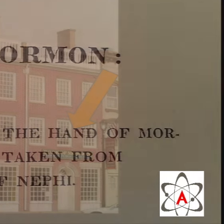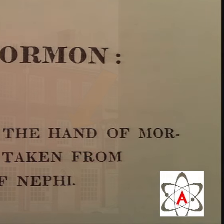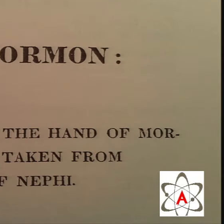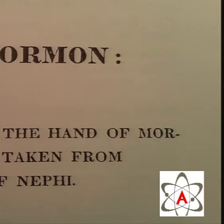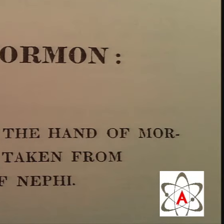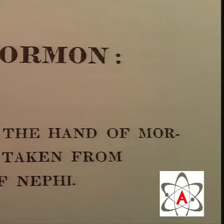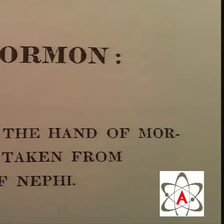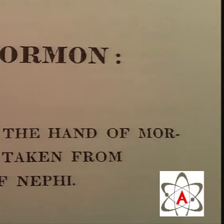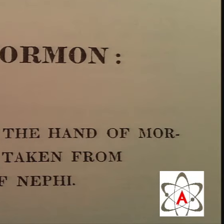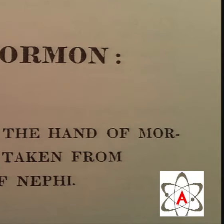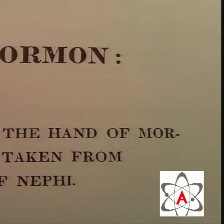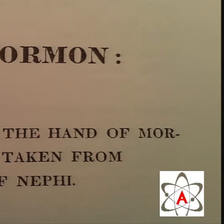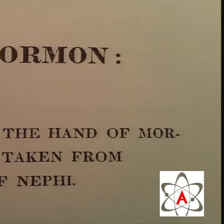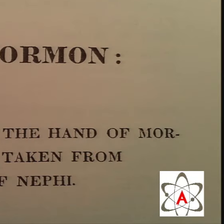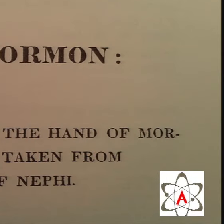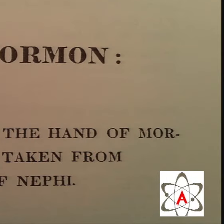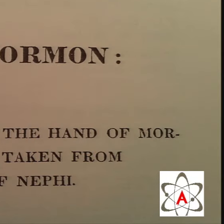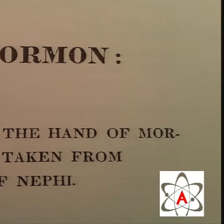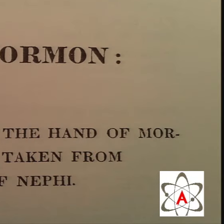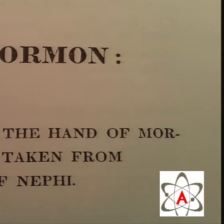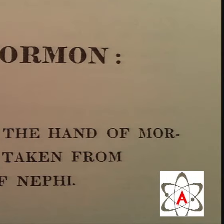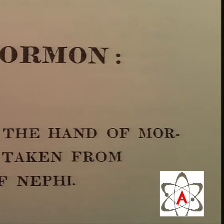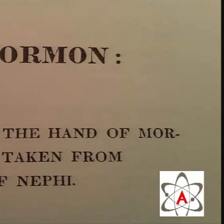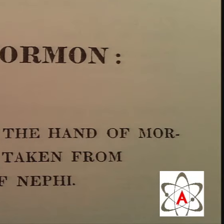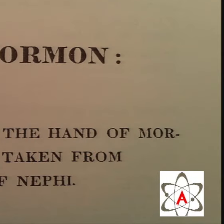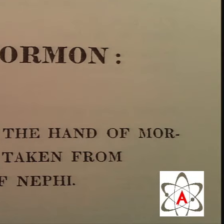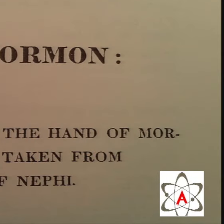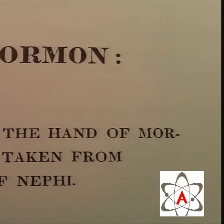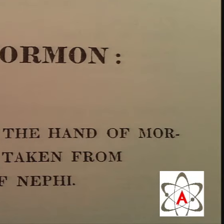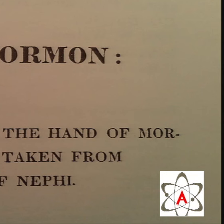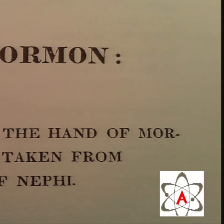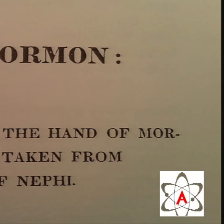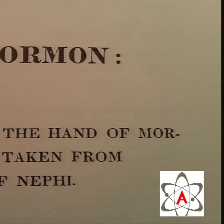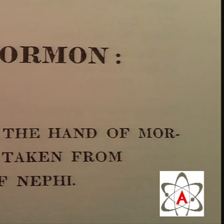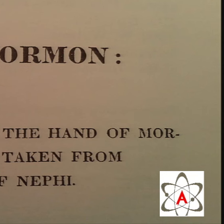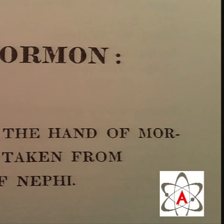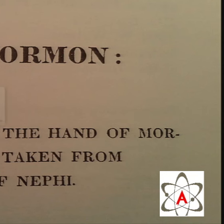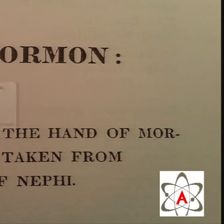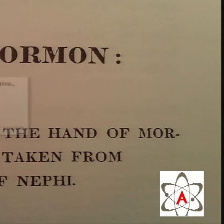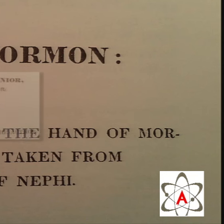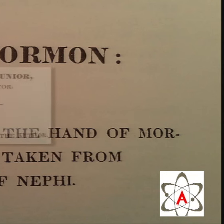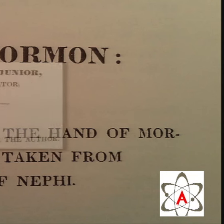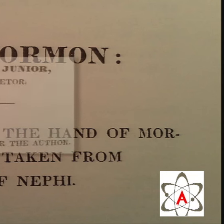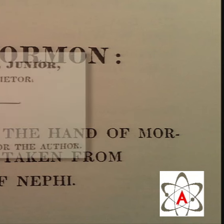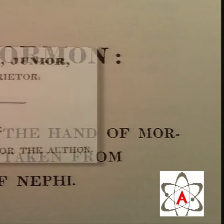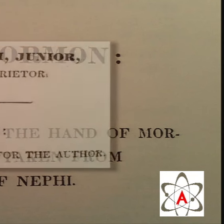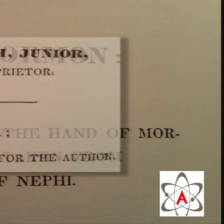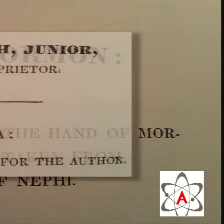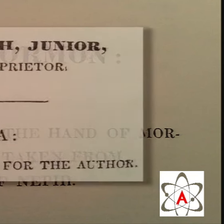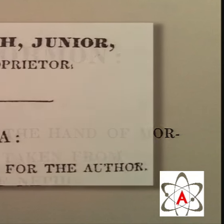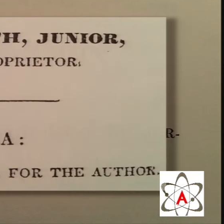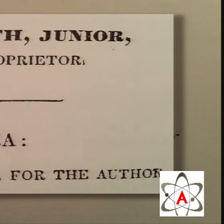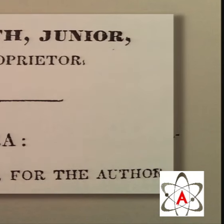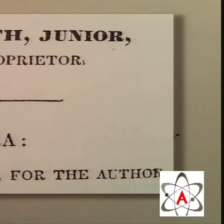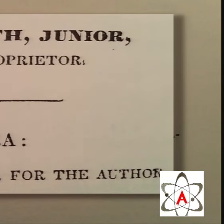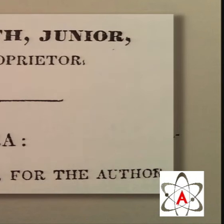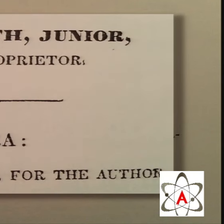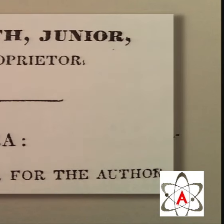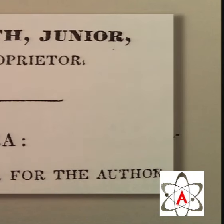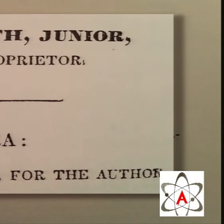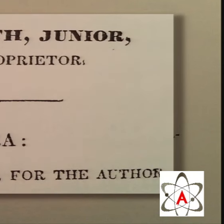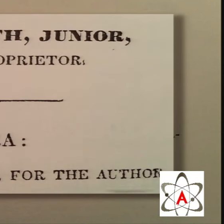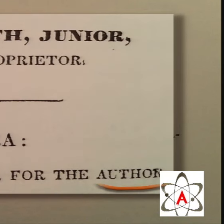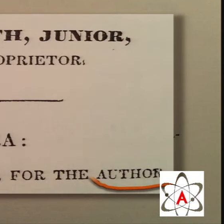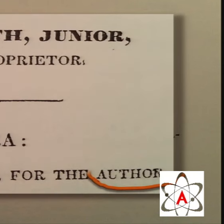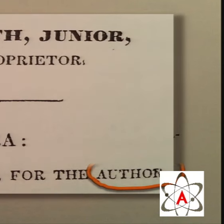1830. The one that dispenses with all that pretense about Joe having translated the scripture and goes all out and just credits him